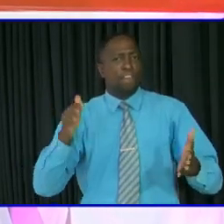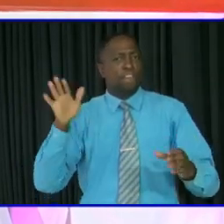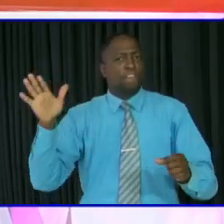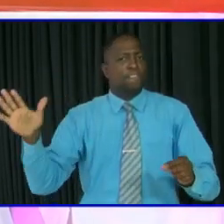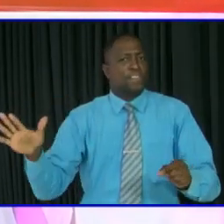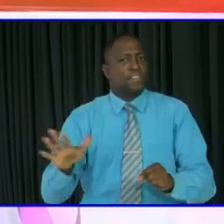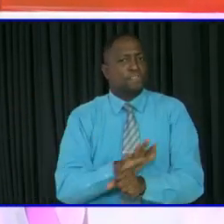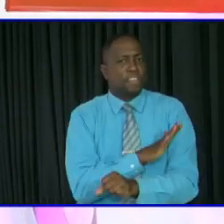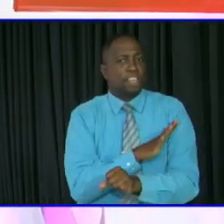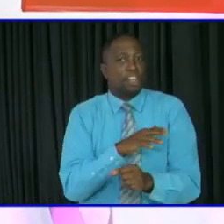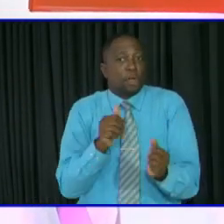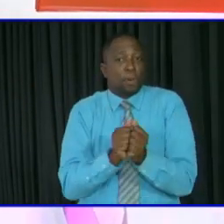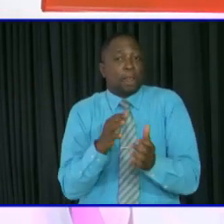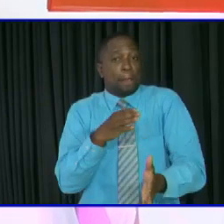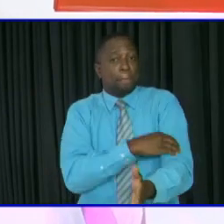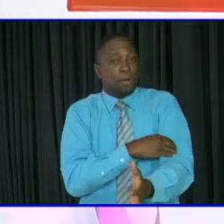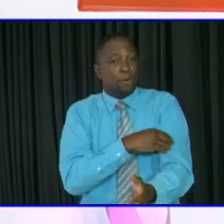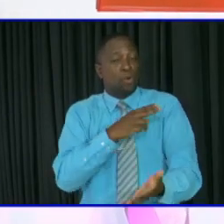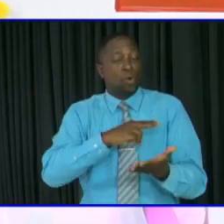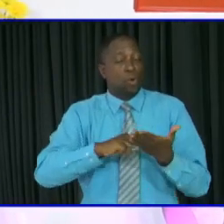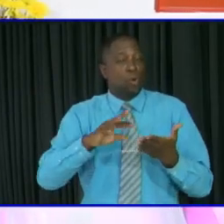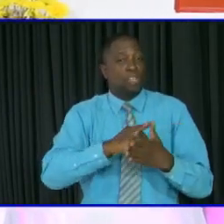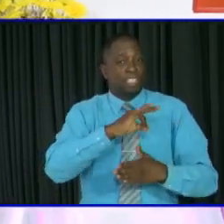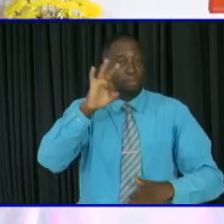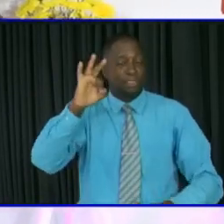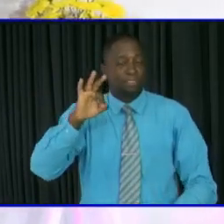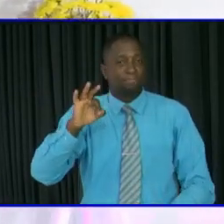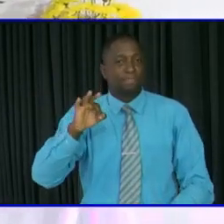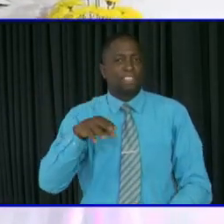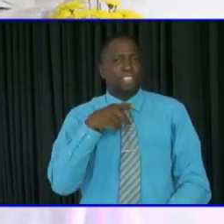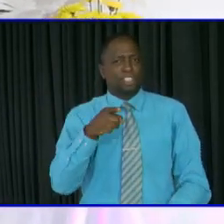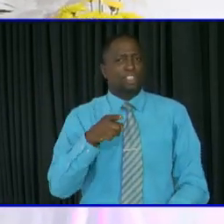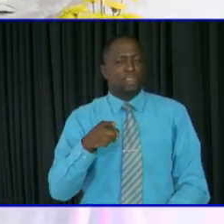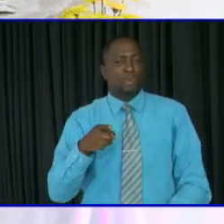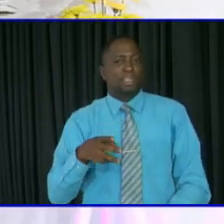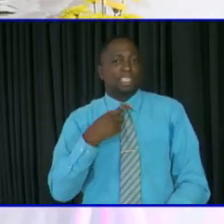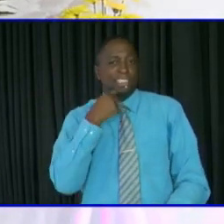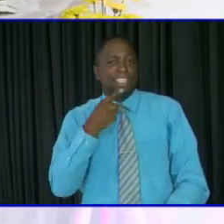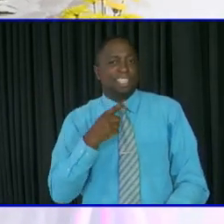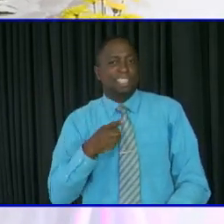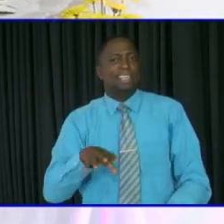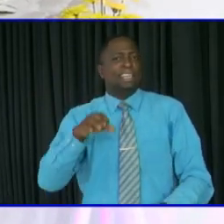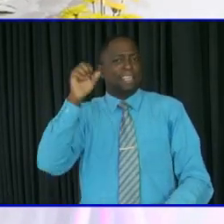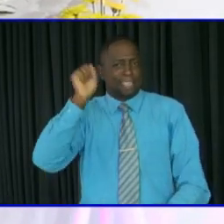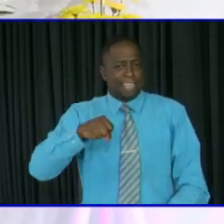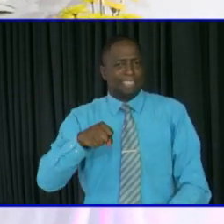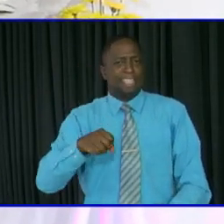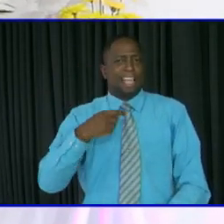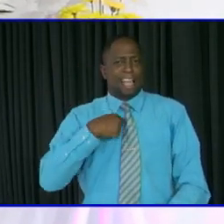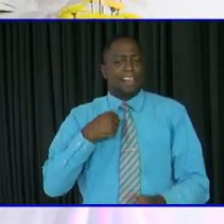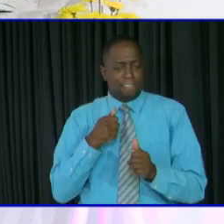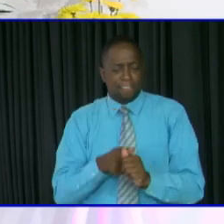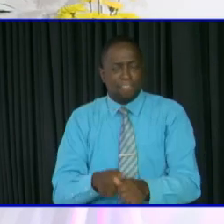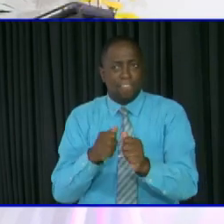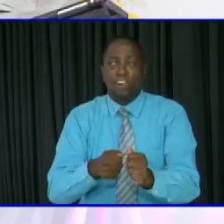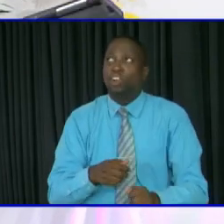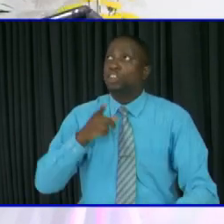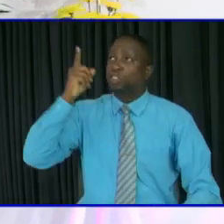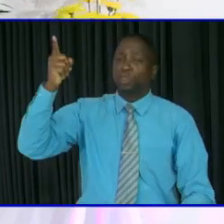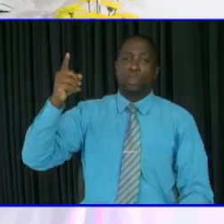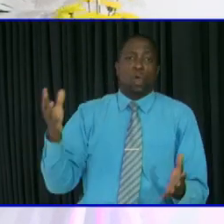you this evening declaring, where he leads me, I will follow. Yes, my Lord, I'll gladly follow thee.